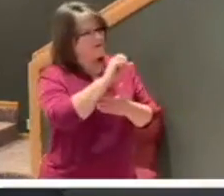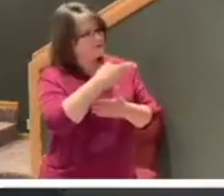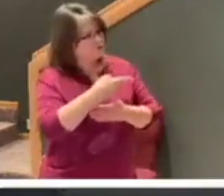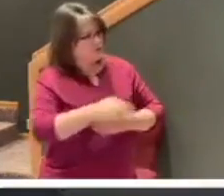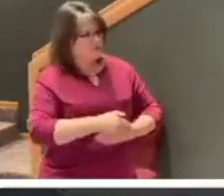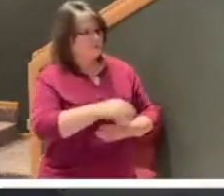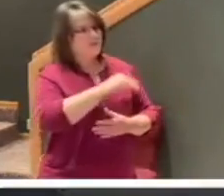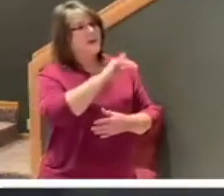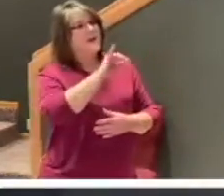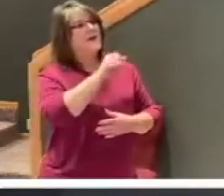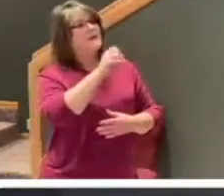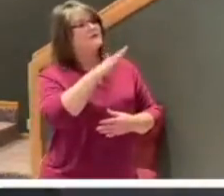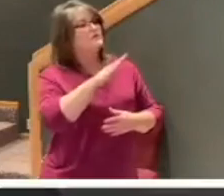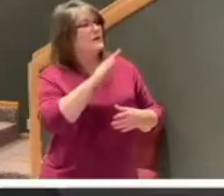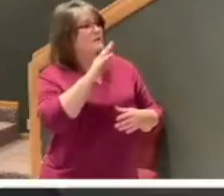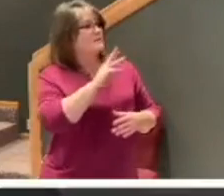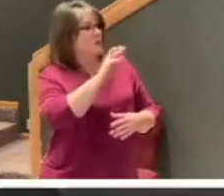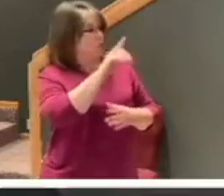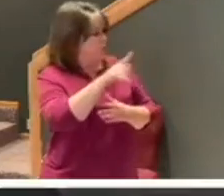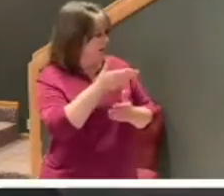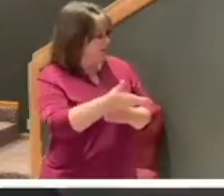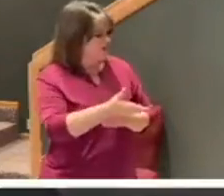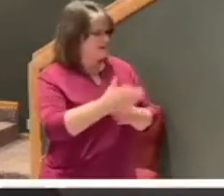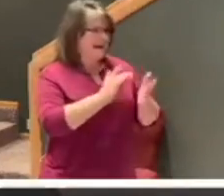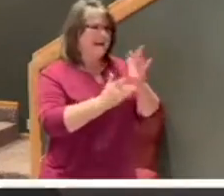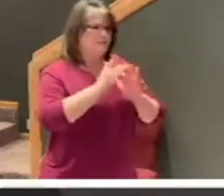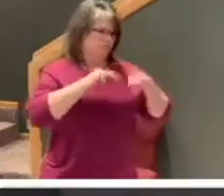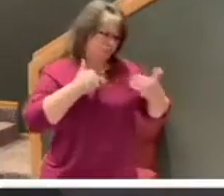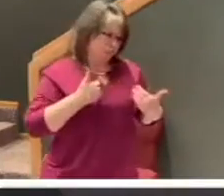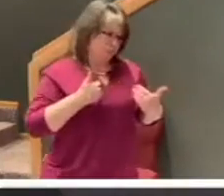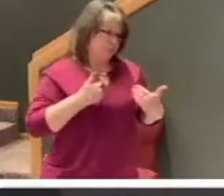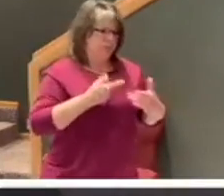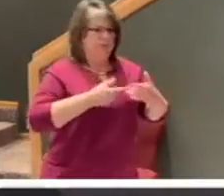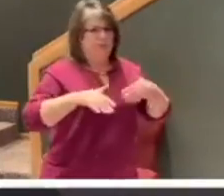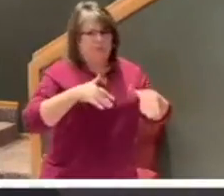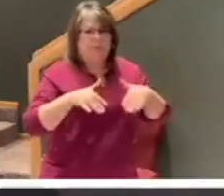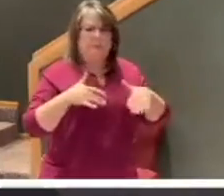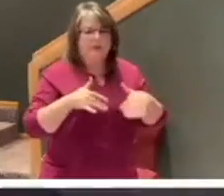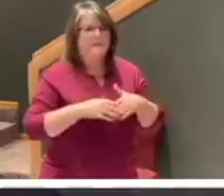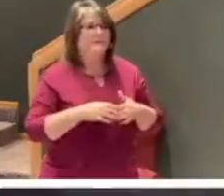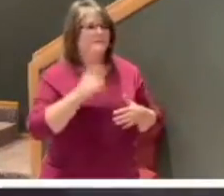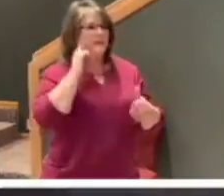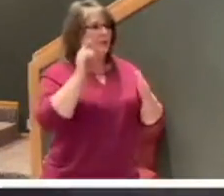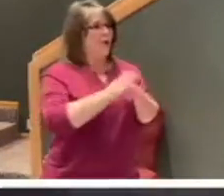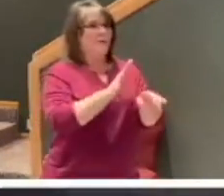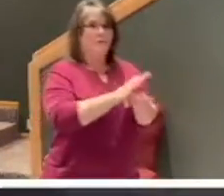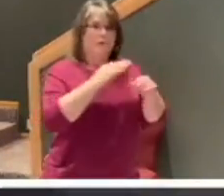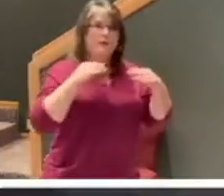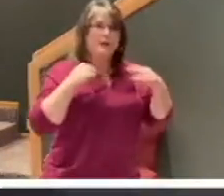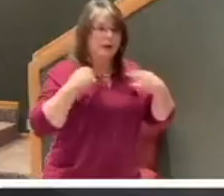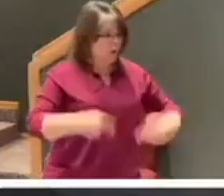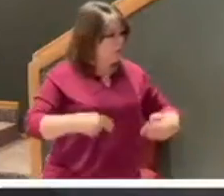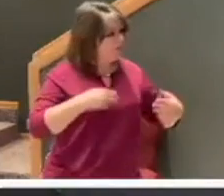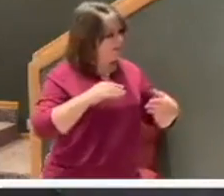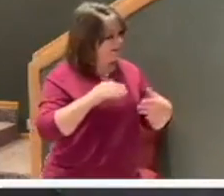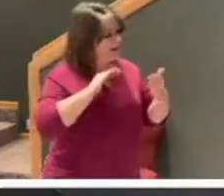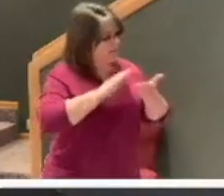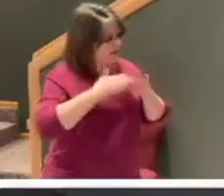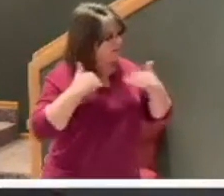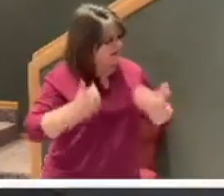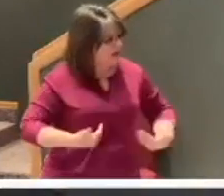well was there, and Jesus, tired from the long walk. Oh, look, fully human. Jesus got tired.